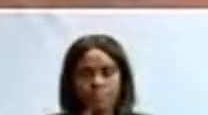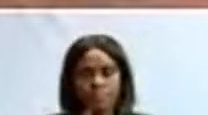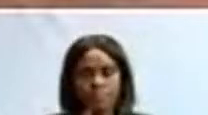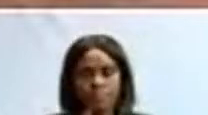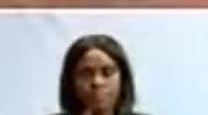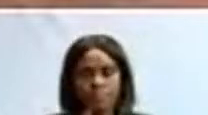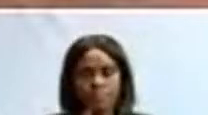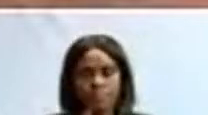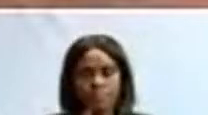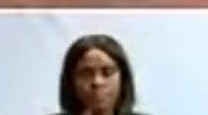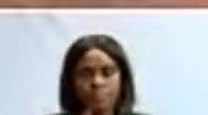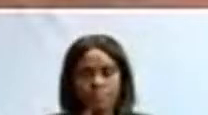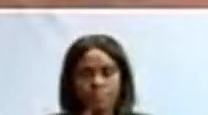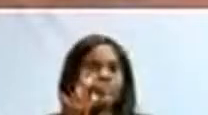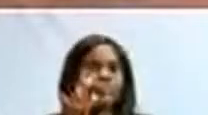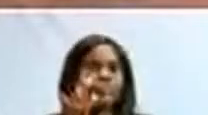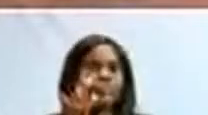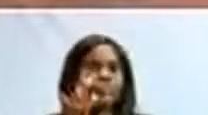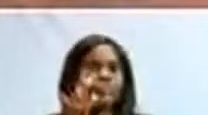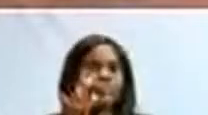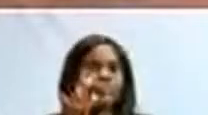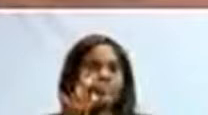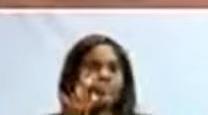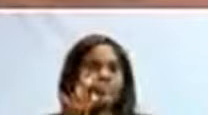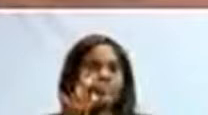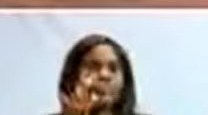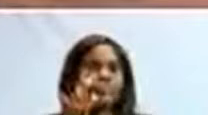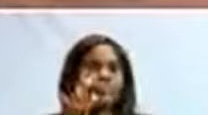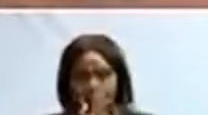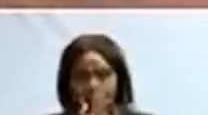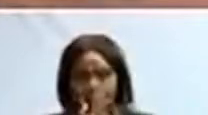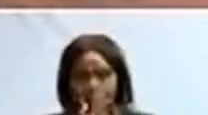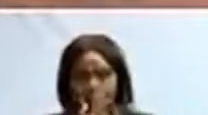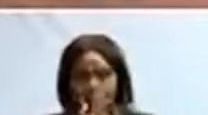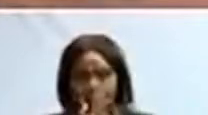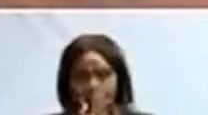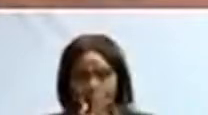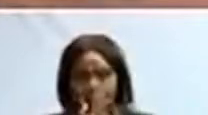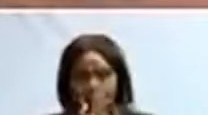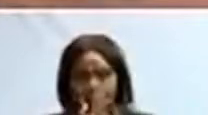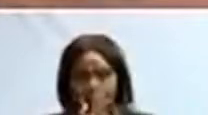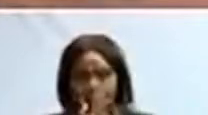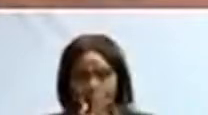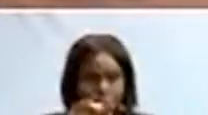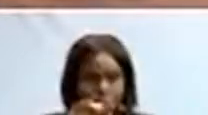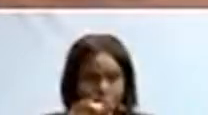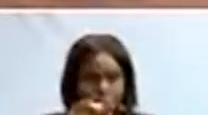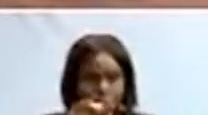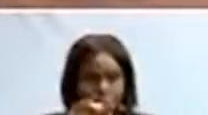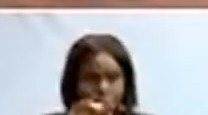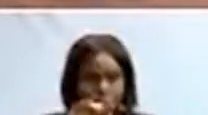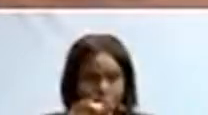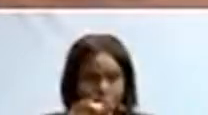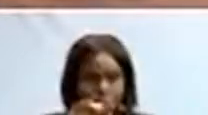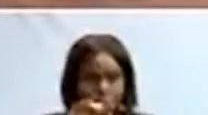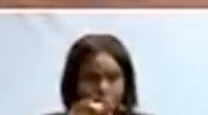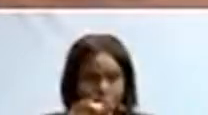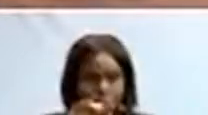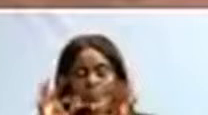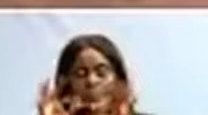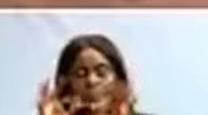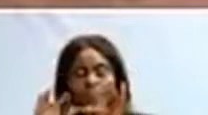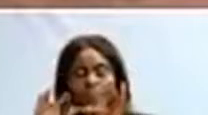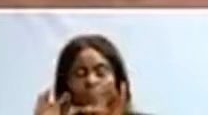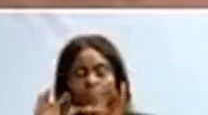their respective homes, and therefore paying them through bank account